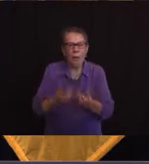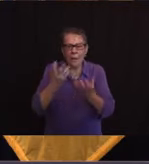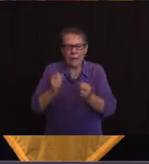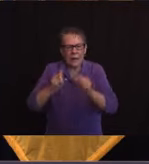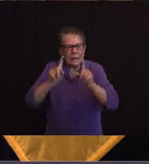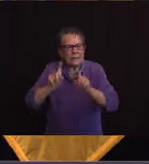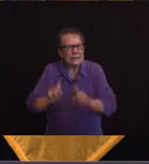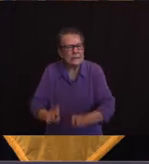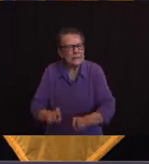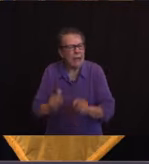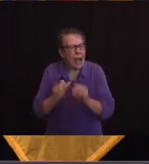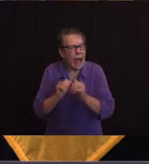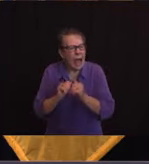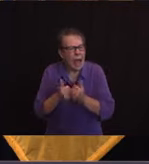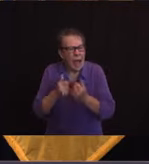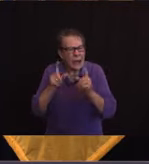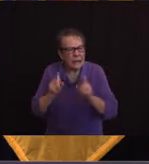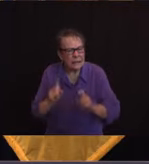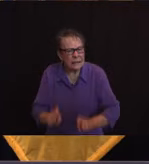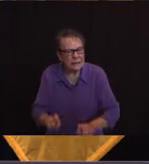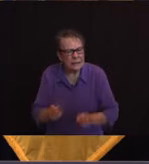latest increase?